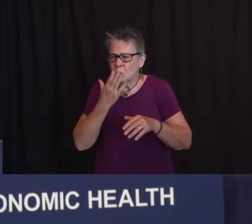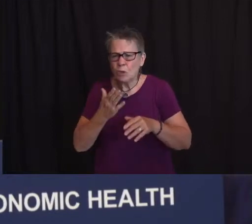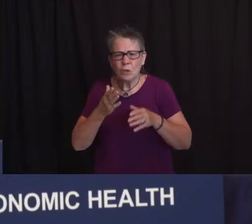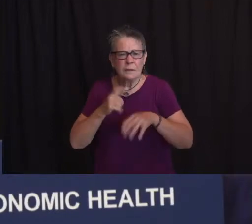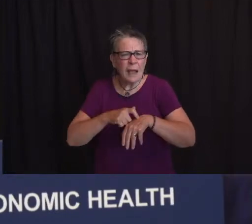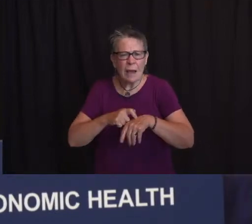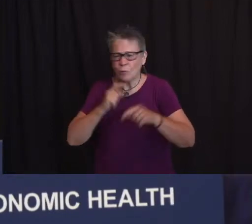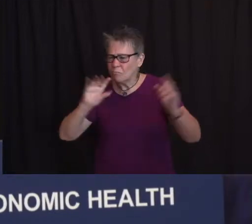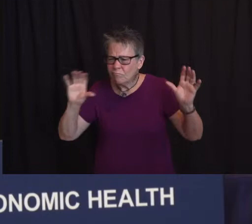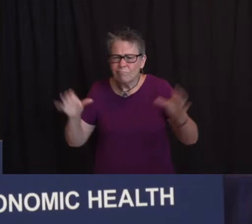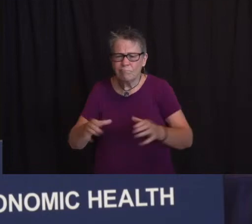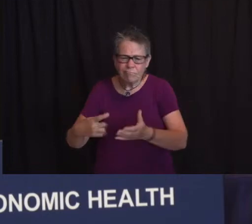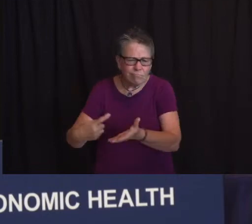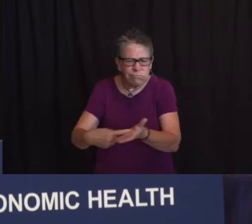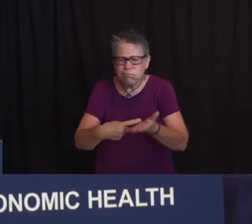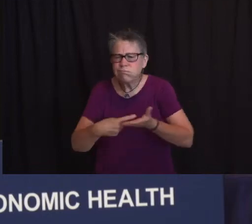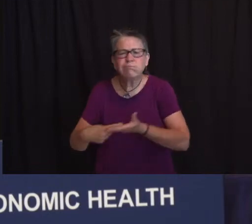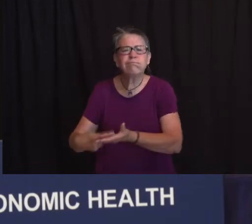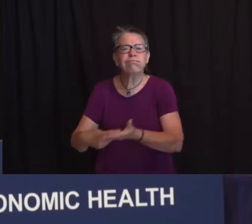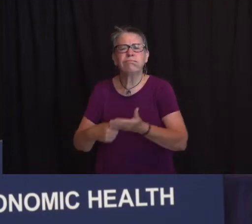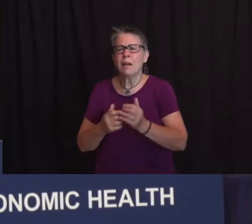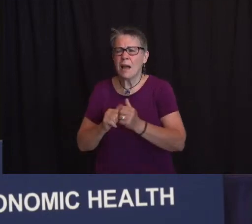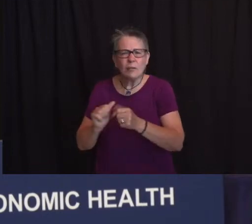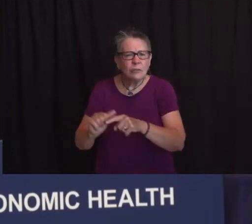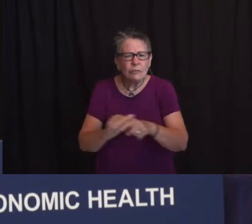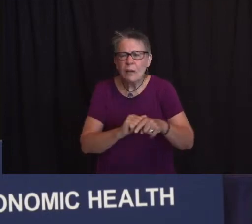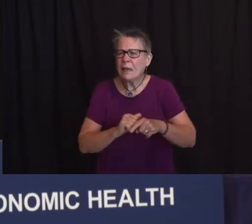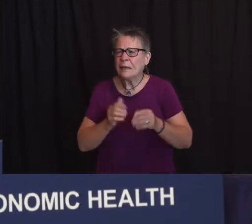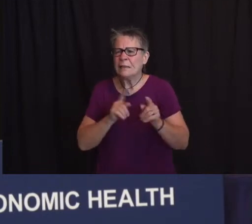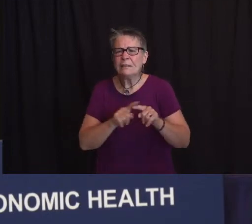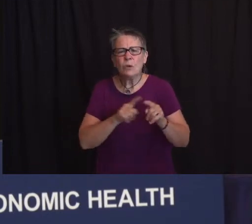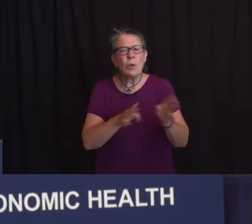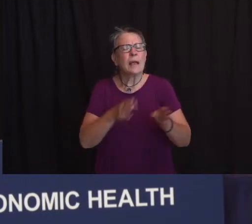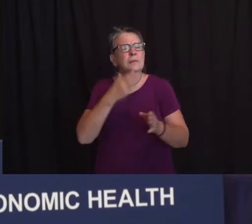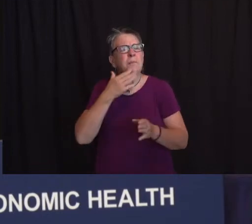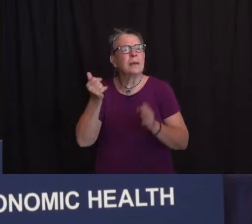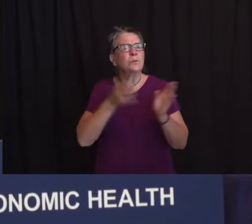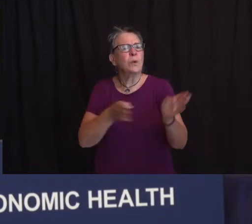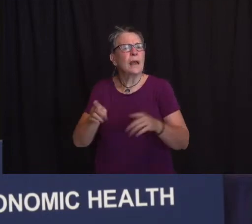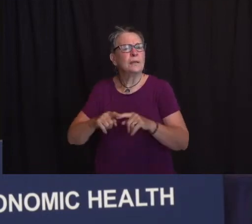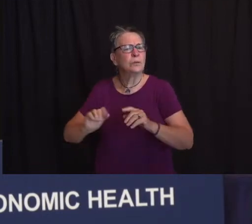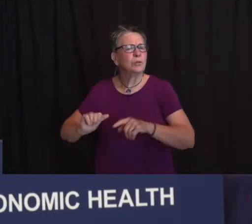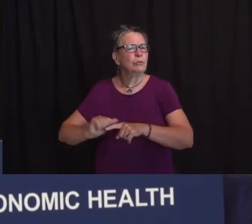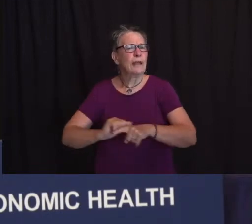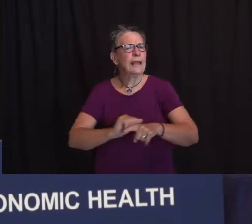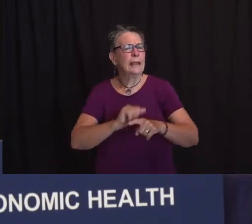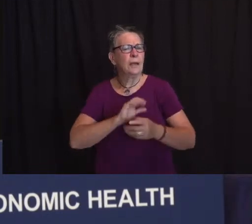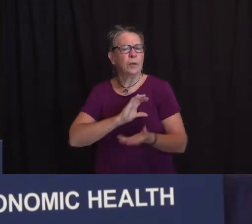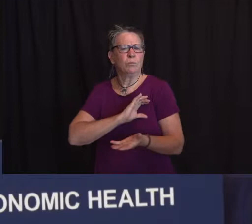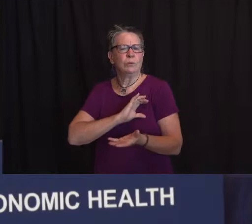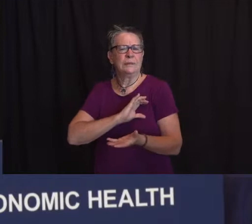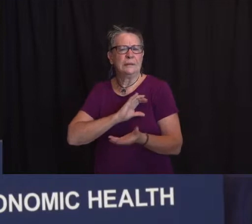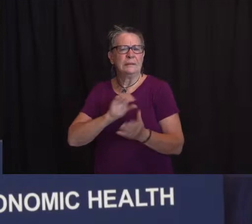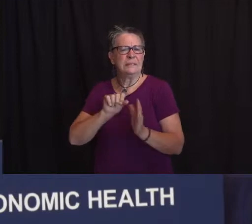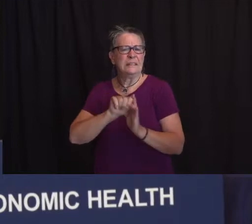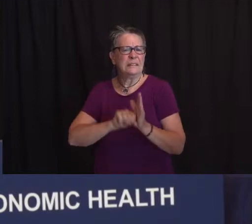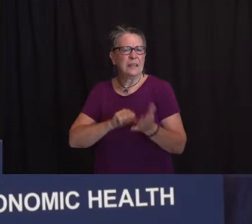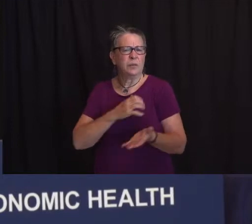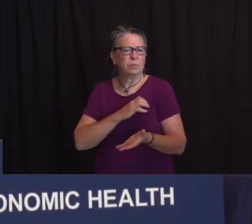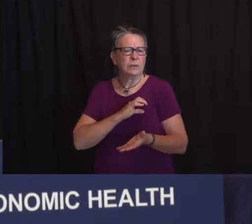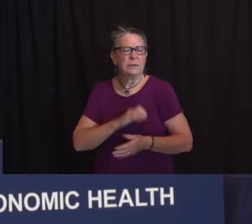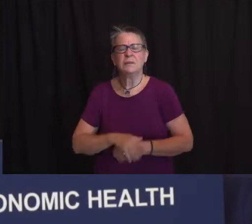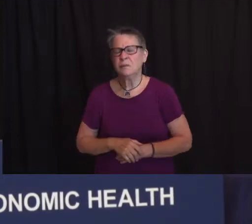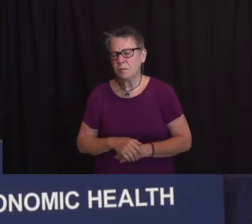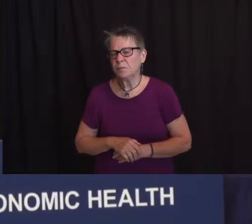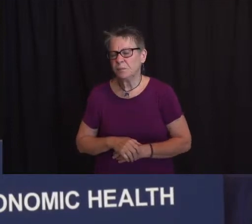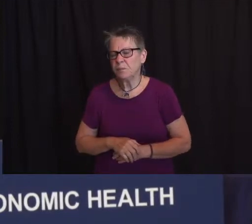of women and men in law enforcement are the brightest and the best in serving our communities. You're the expert here, but it seems to